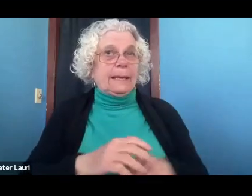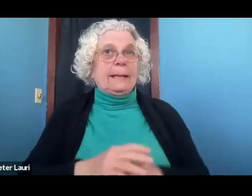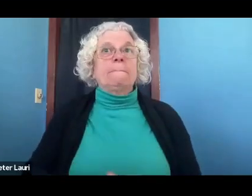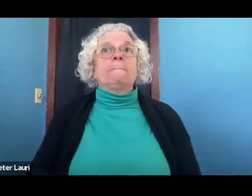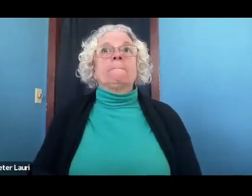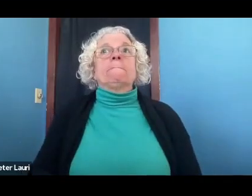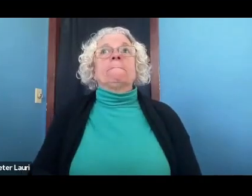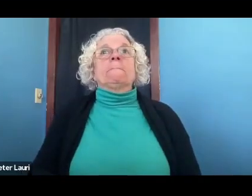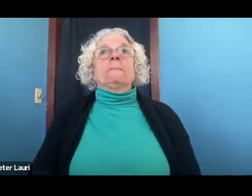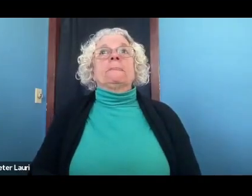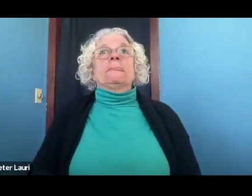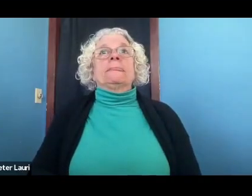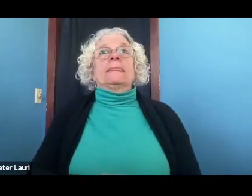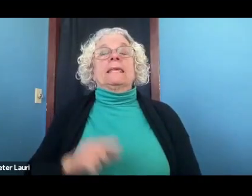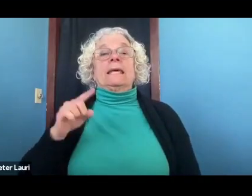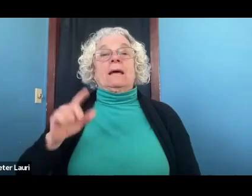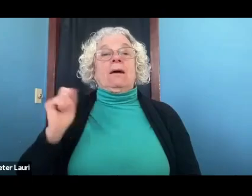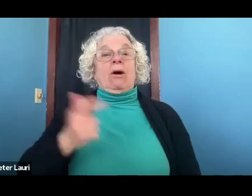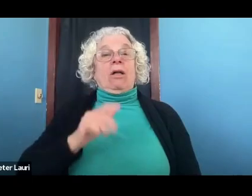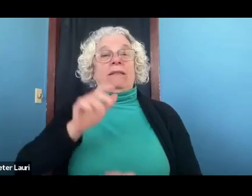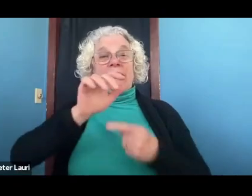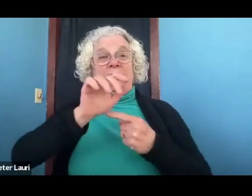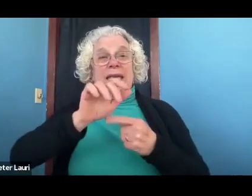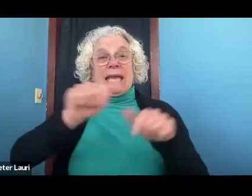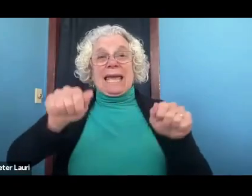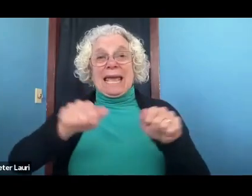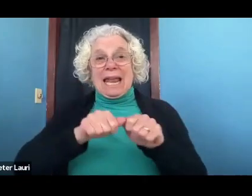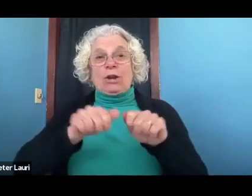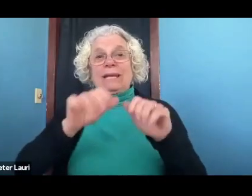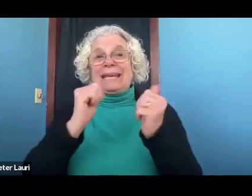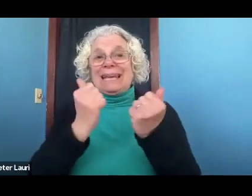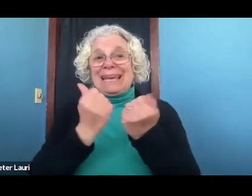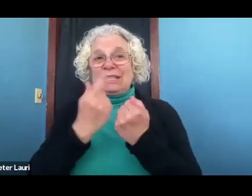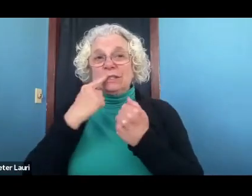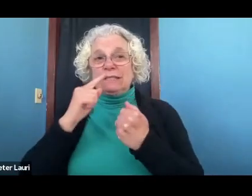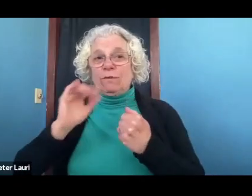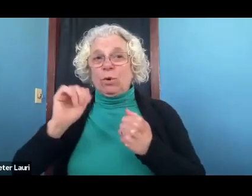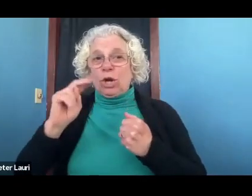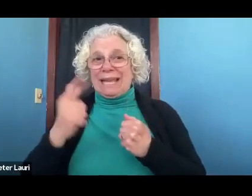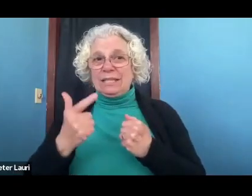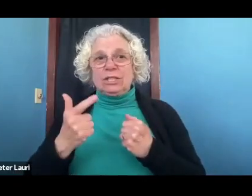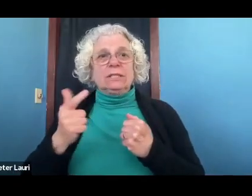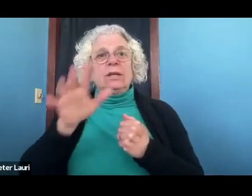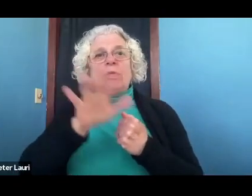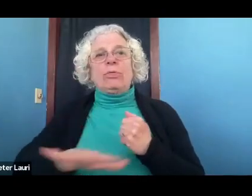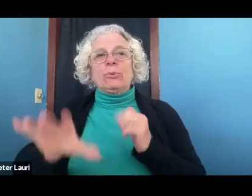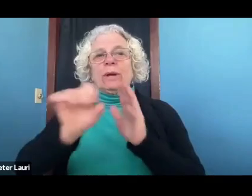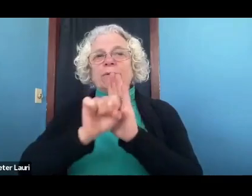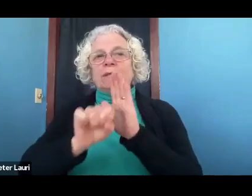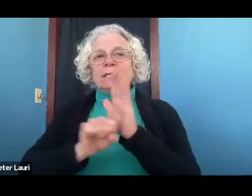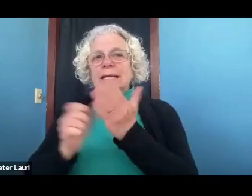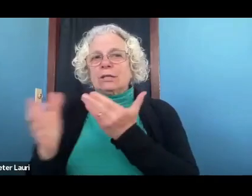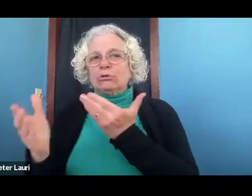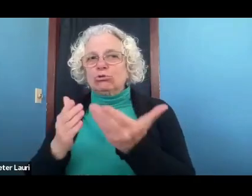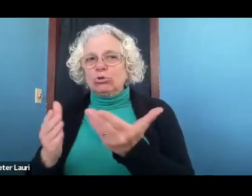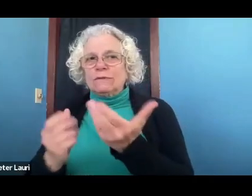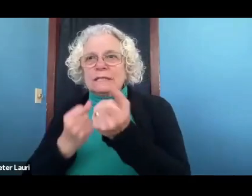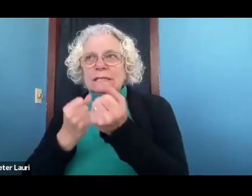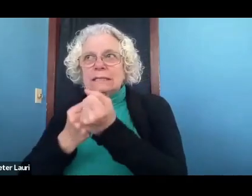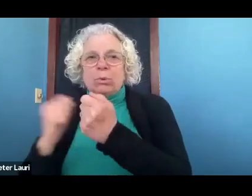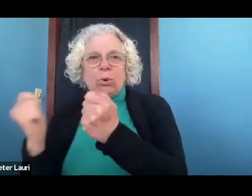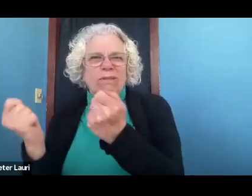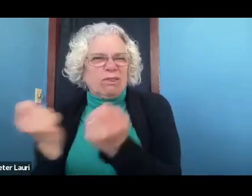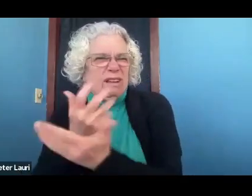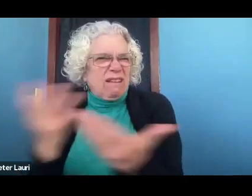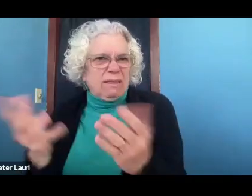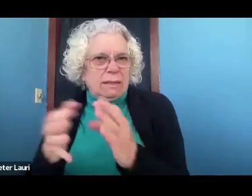area agencies on aging are regional organizations that provide the services, supports, and information for just about everything